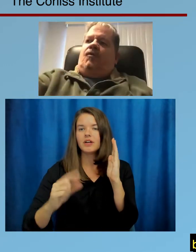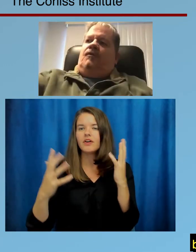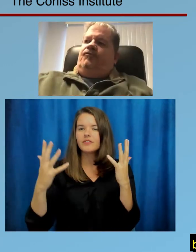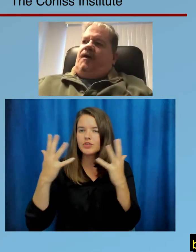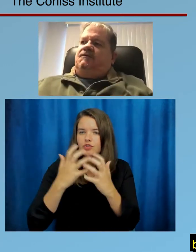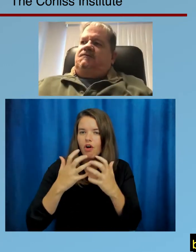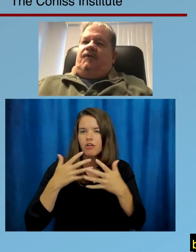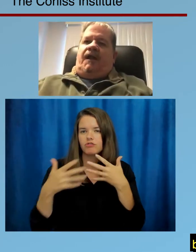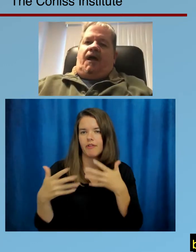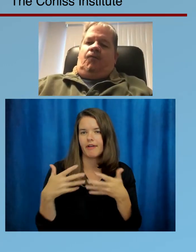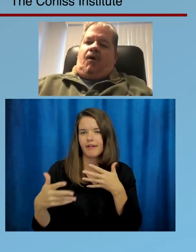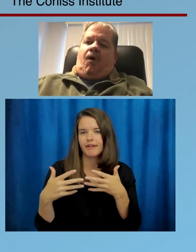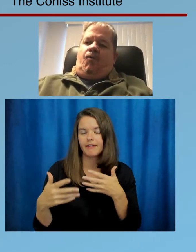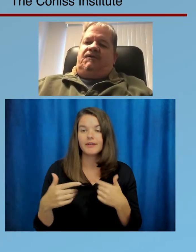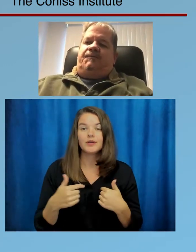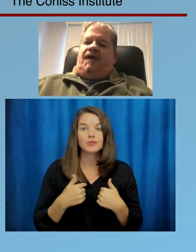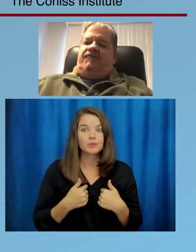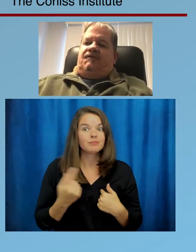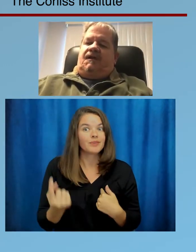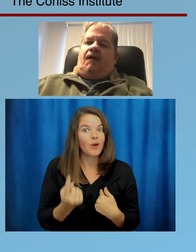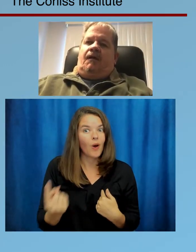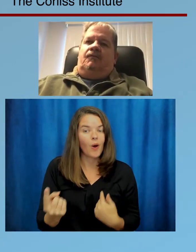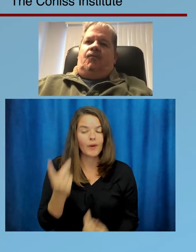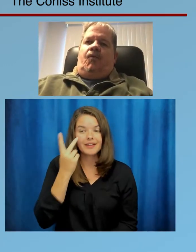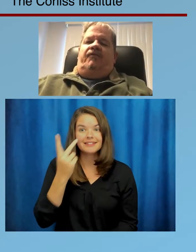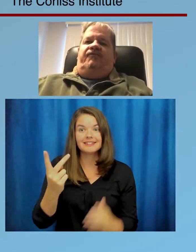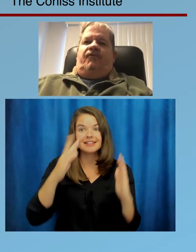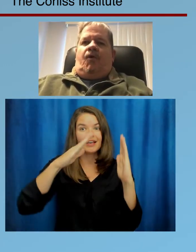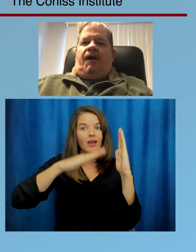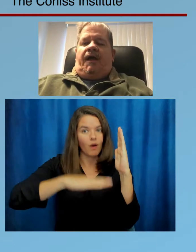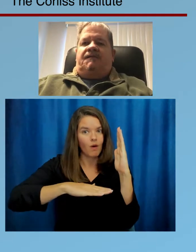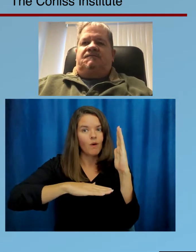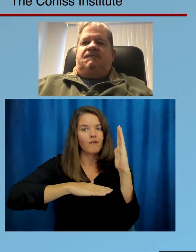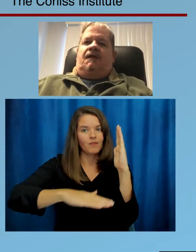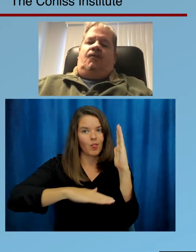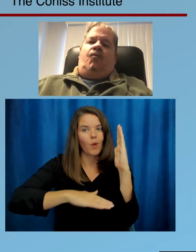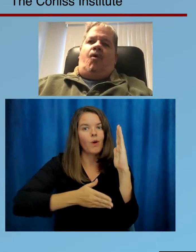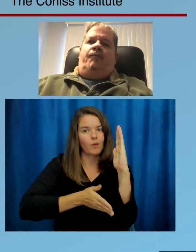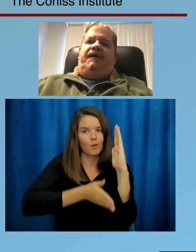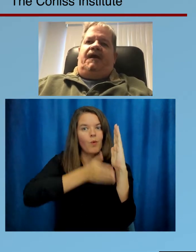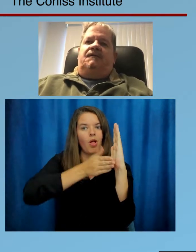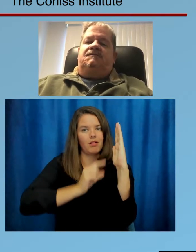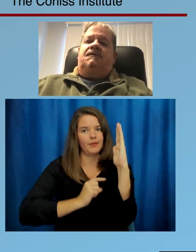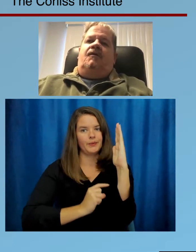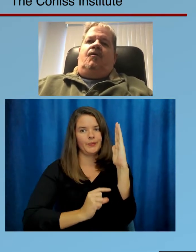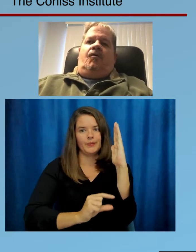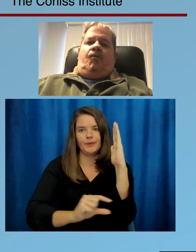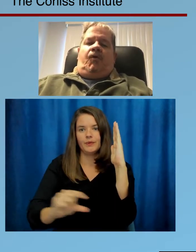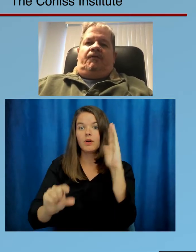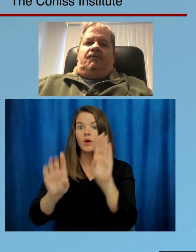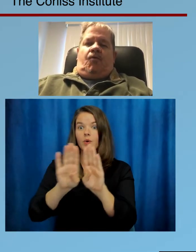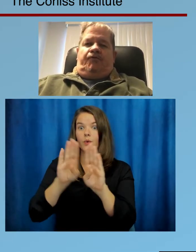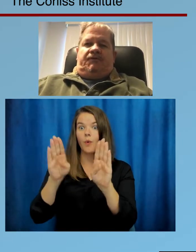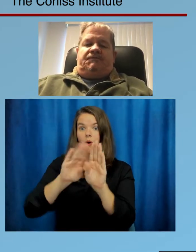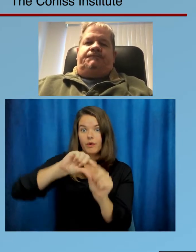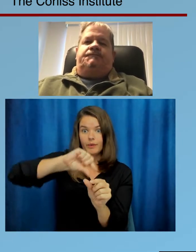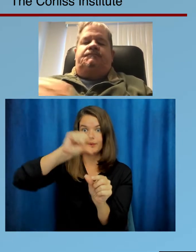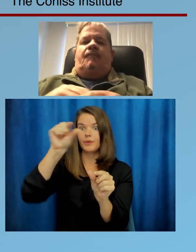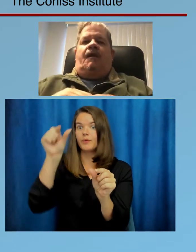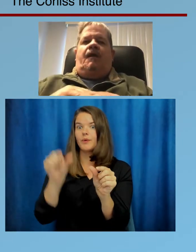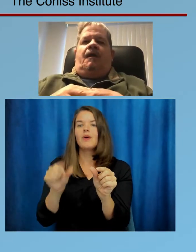goes all around so that I will always be able to tell where the floor ends and the wall begins or where the door